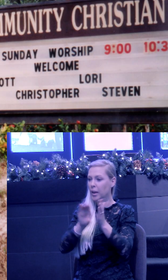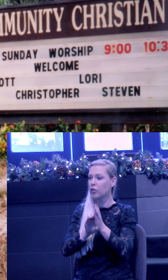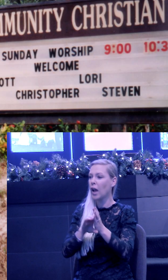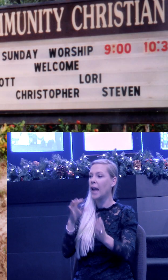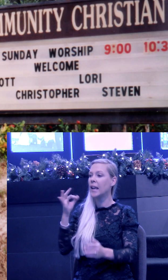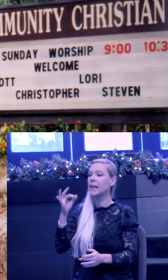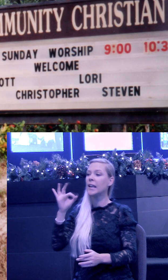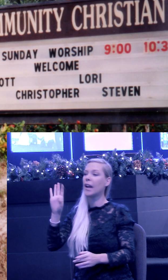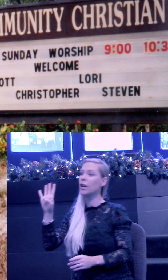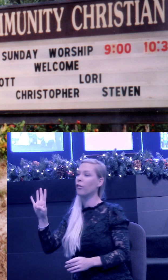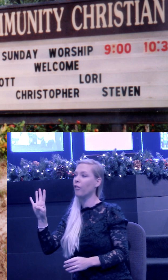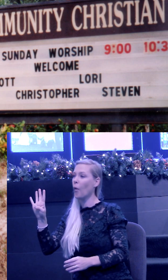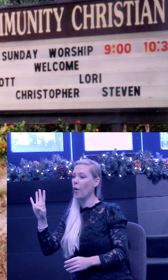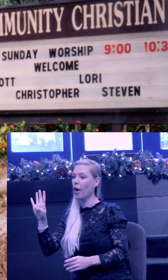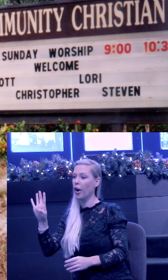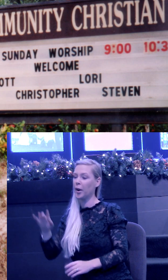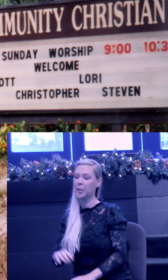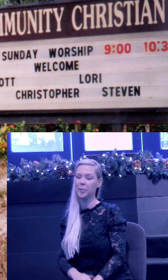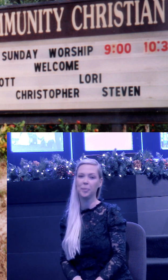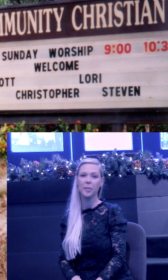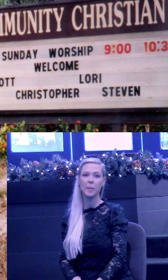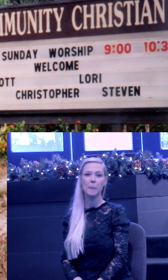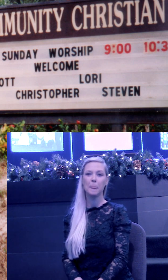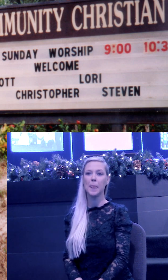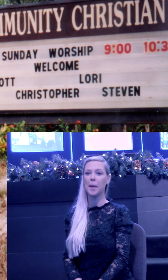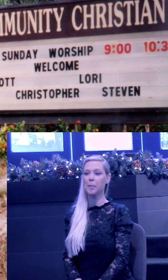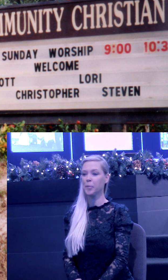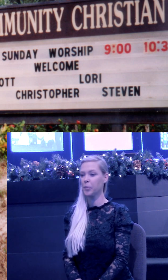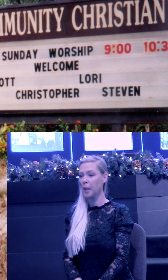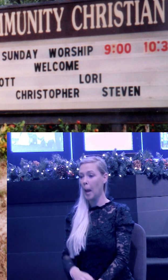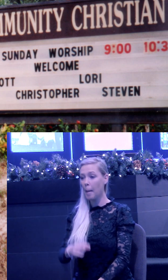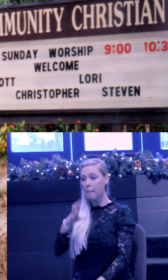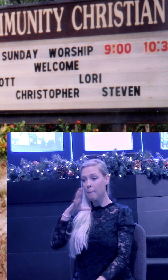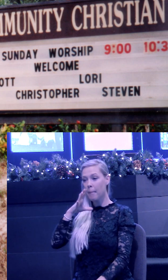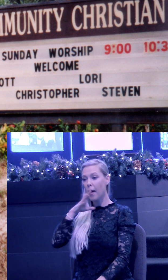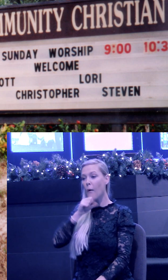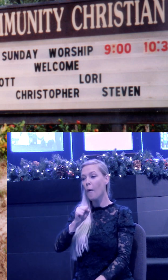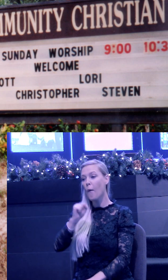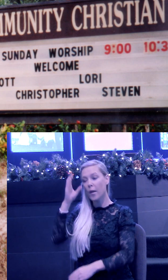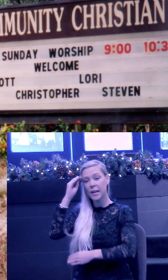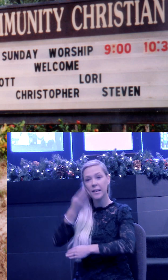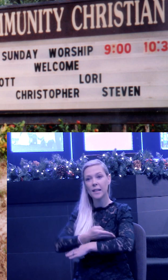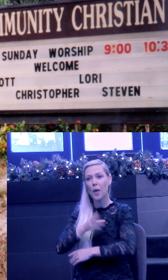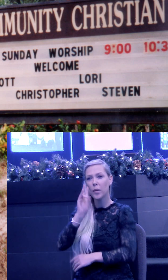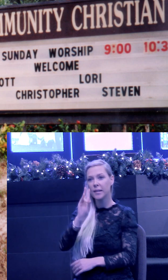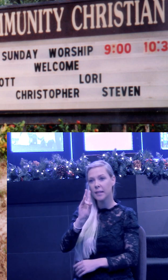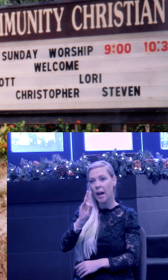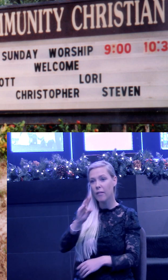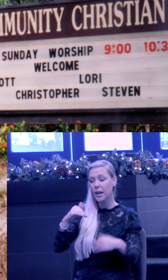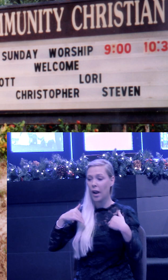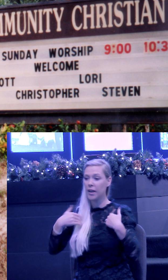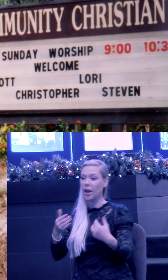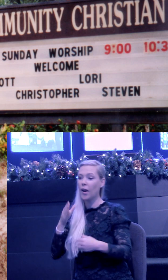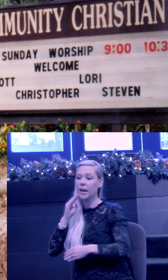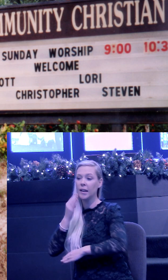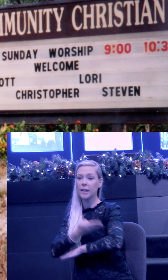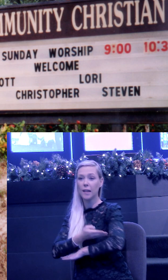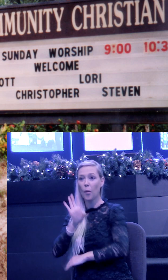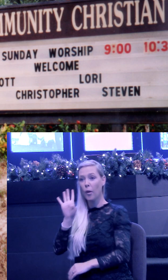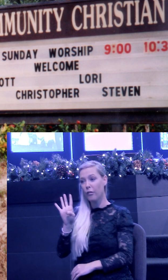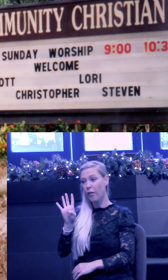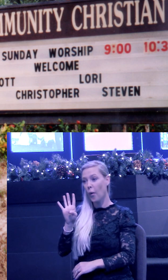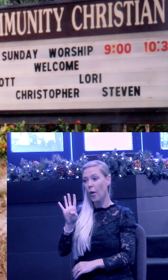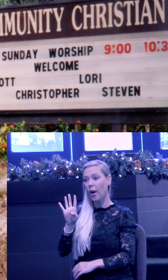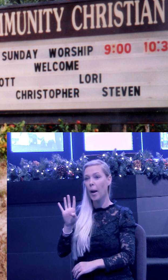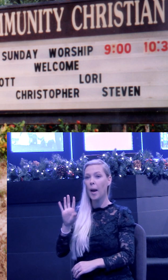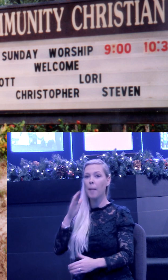goes way, way back. And Chris was 7 years old, and Stephen was, he was 4 years old, and